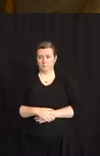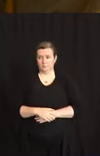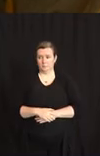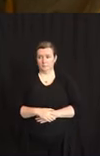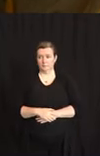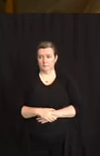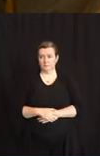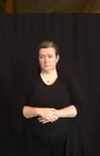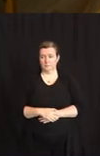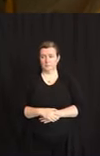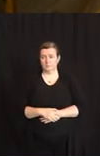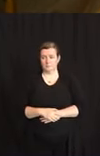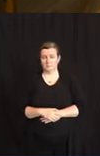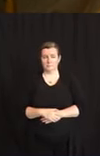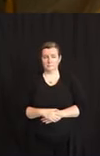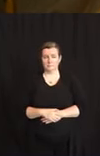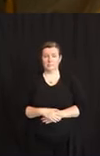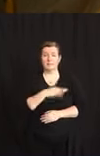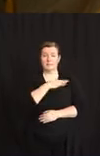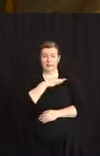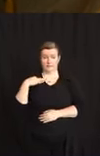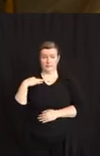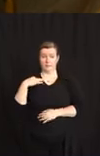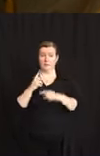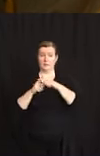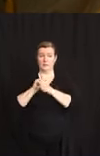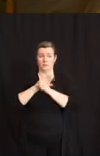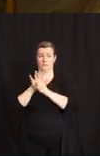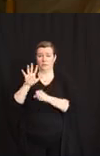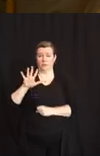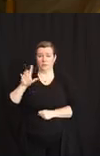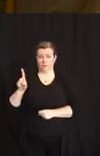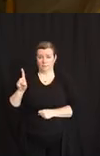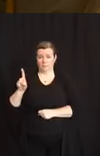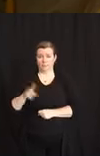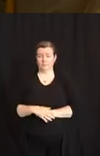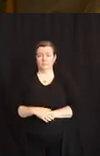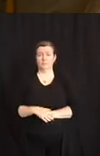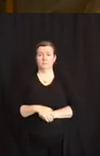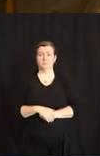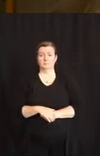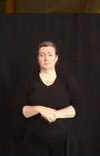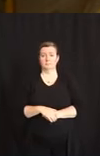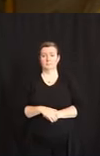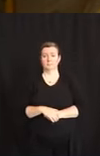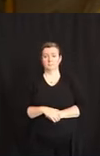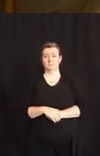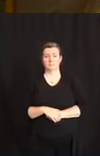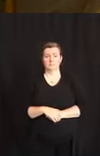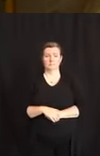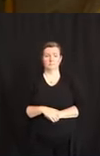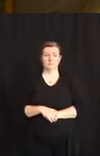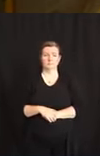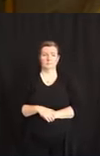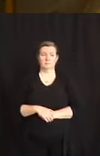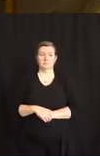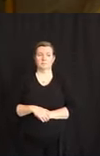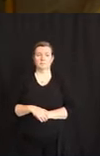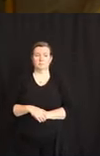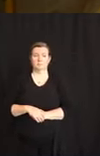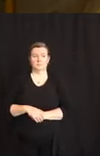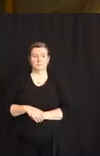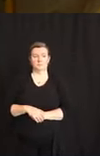and 51 staff of 394 tested positive. Vineland remains a census